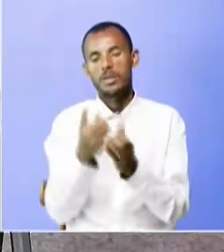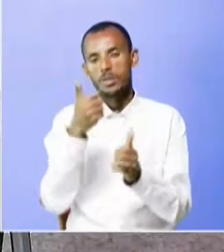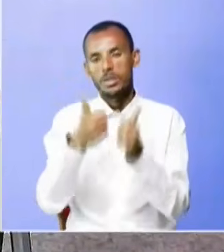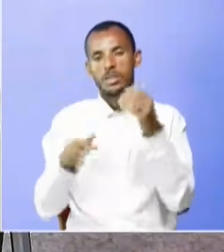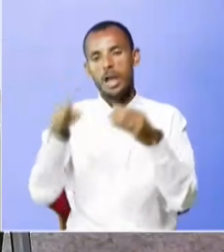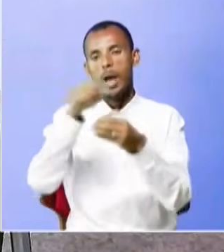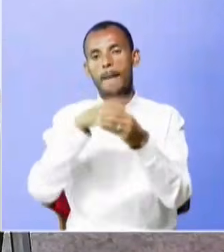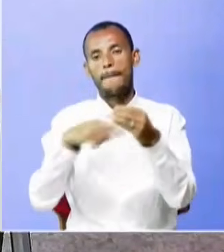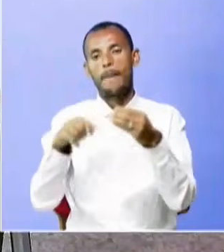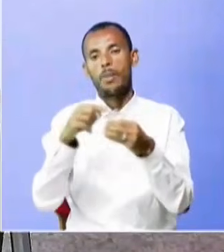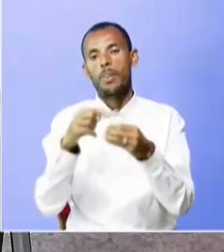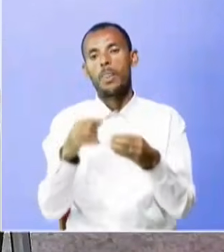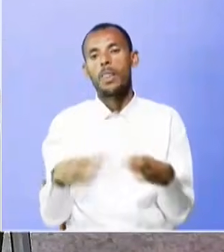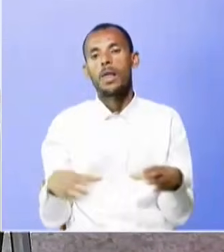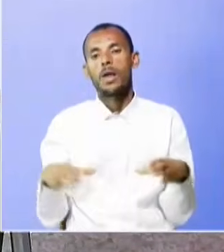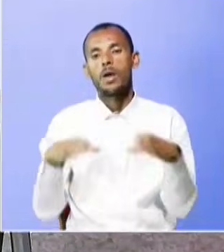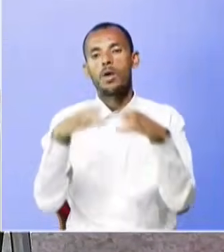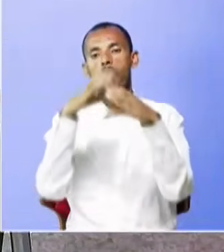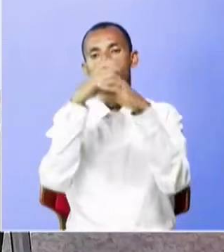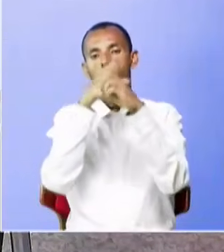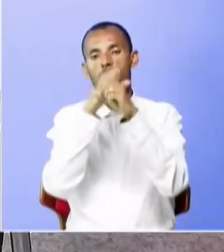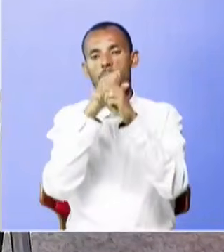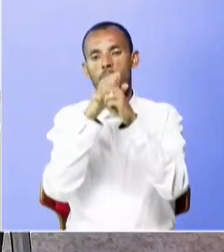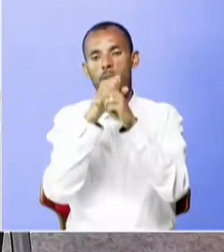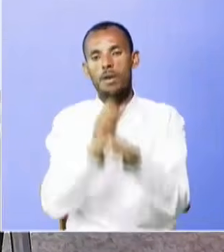a cone.